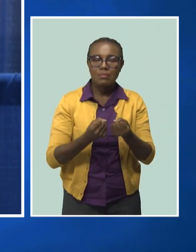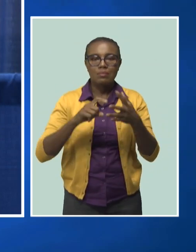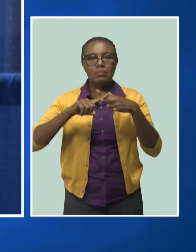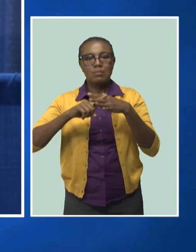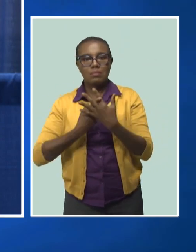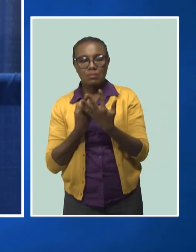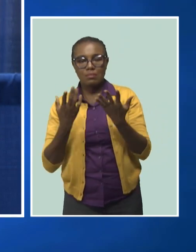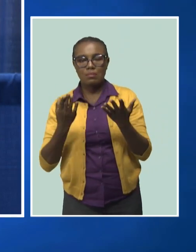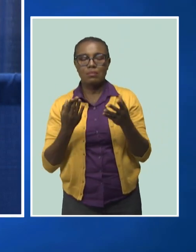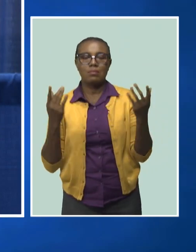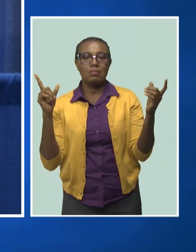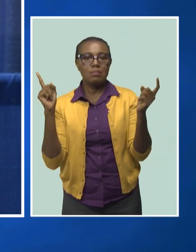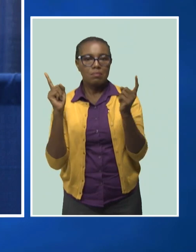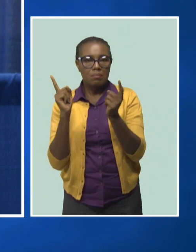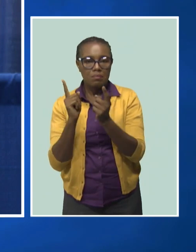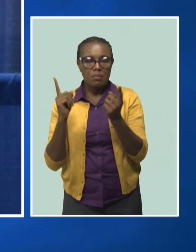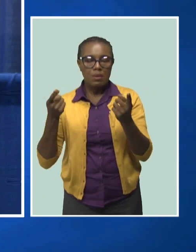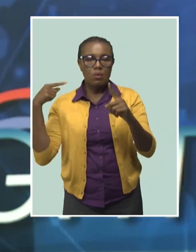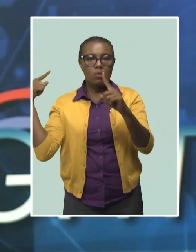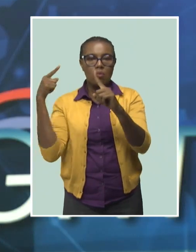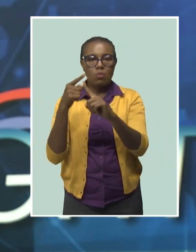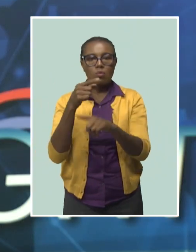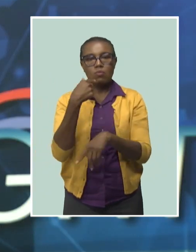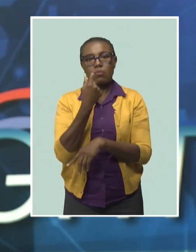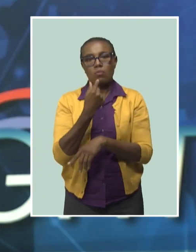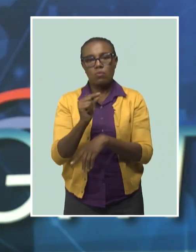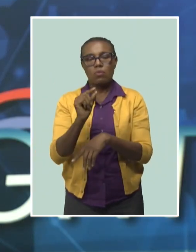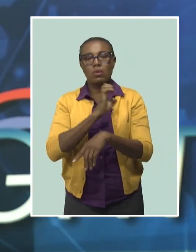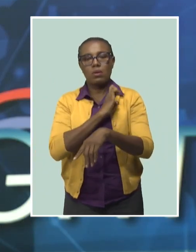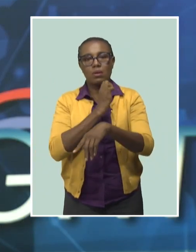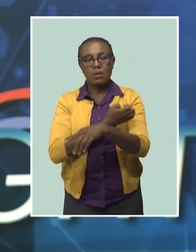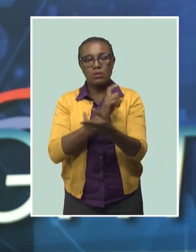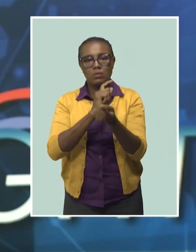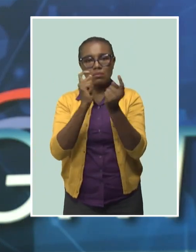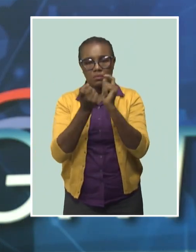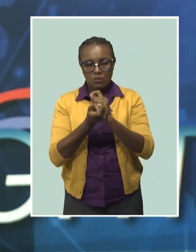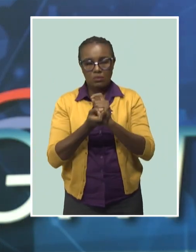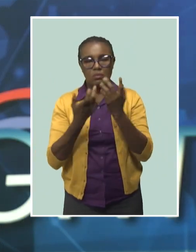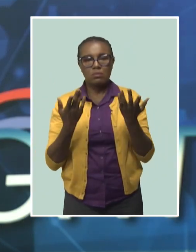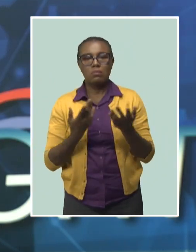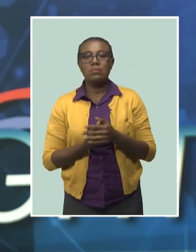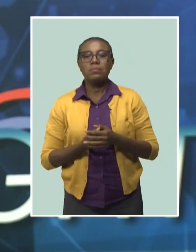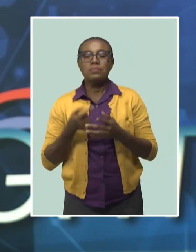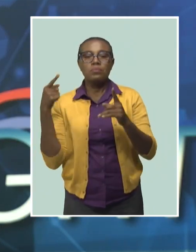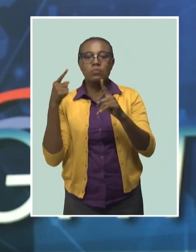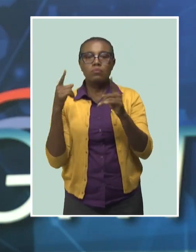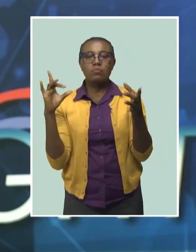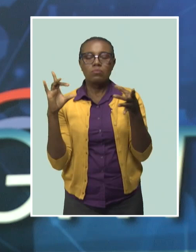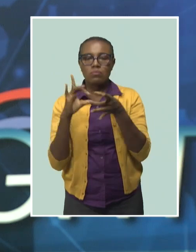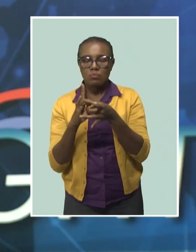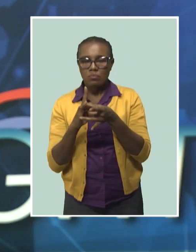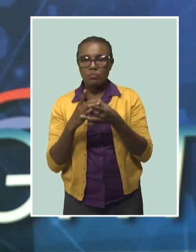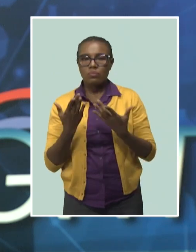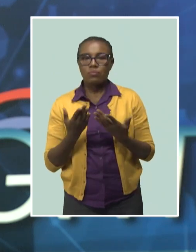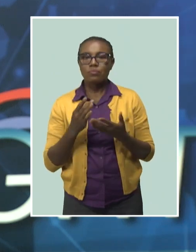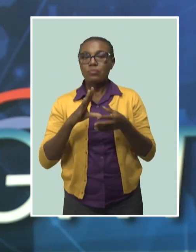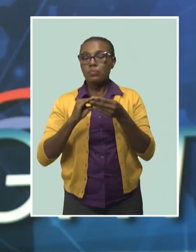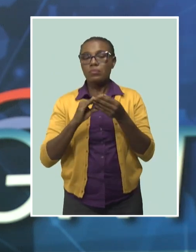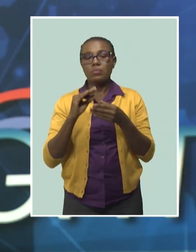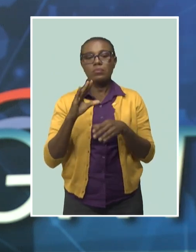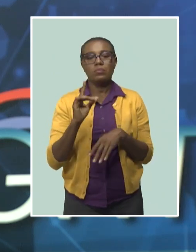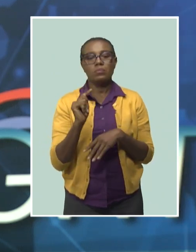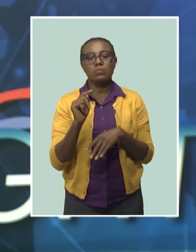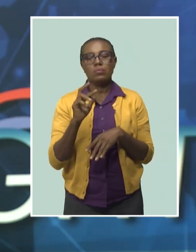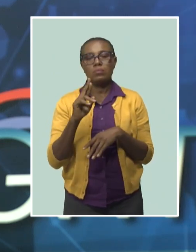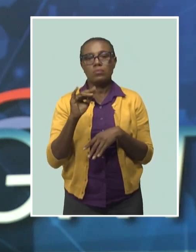Barbados's clean energy transition goals. Meanwhile, Chairman of the Barbados Private Sector Association, Tricia Tannis, is seeking clarity